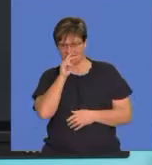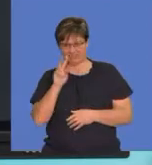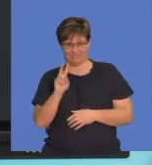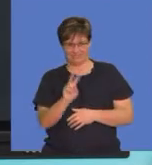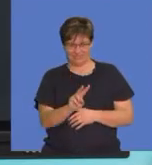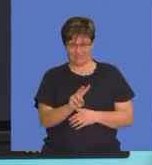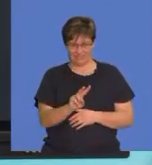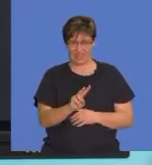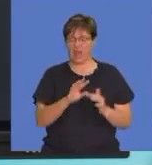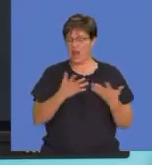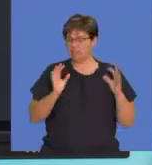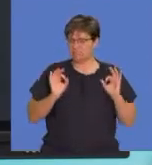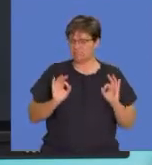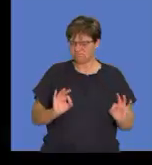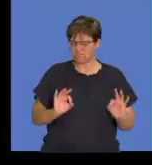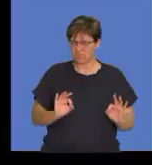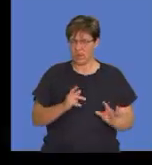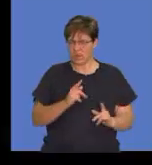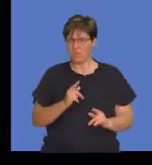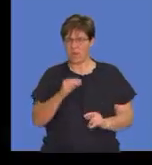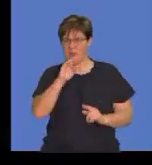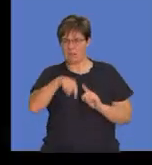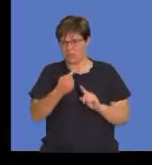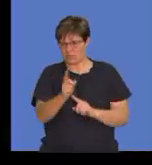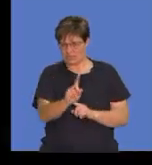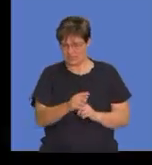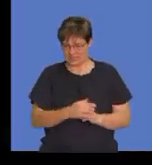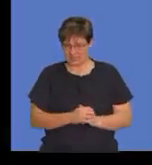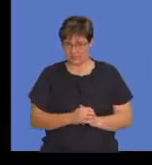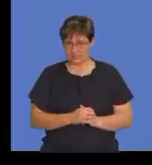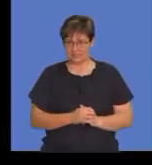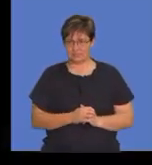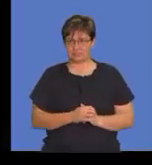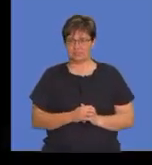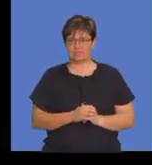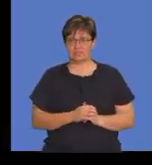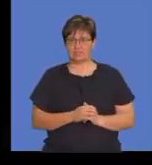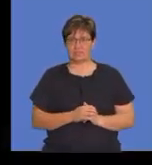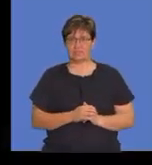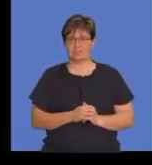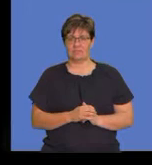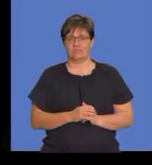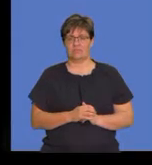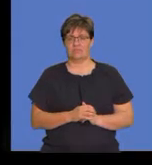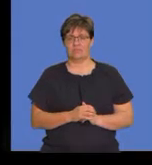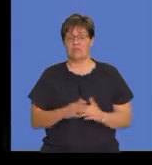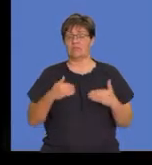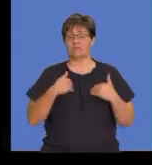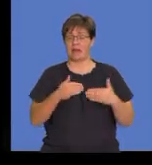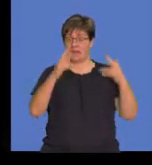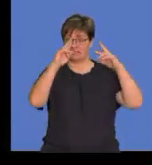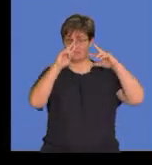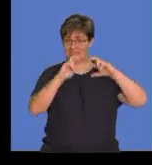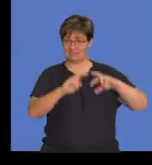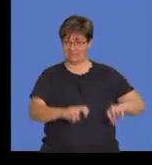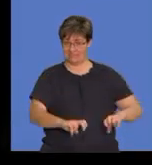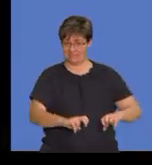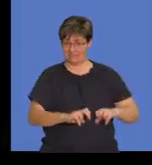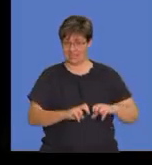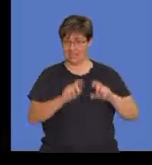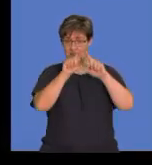that and see exactly what it is about. Now, as I just said, we're starting with investigating